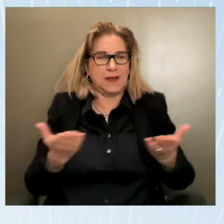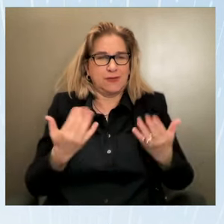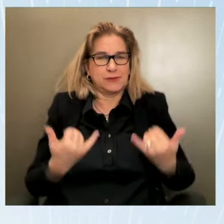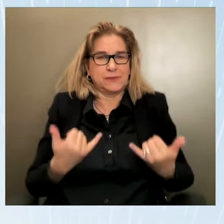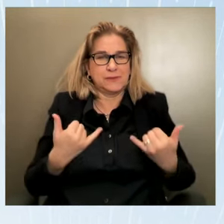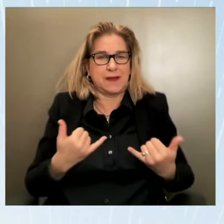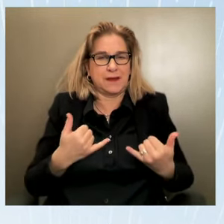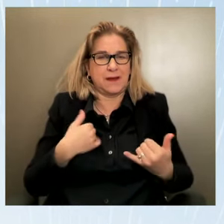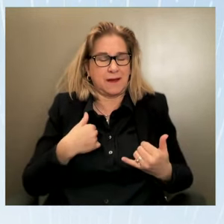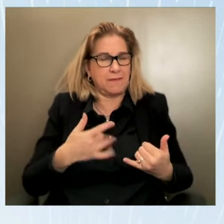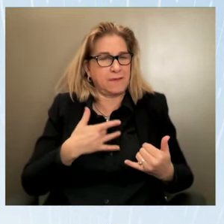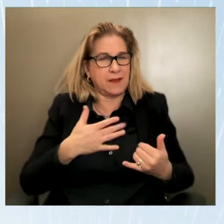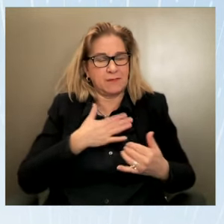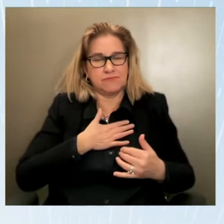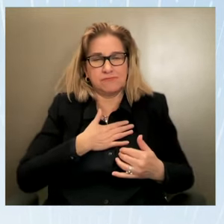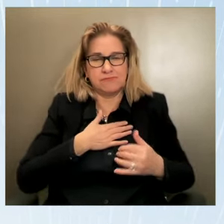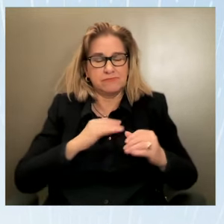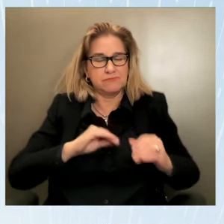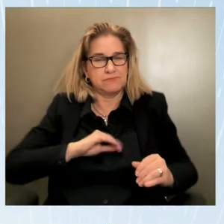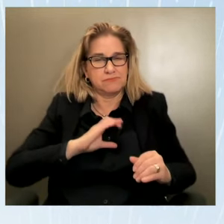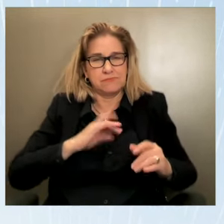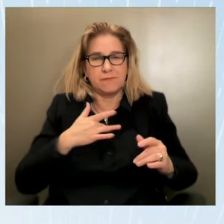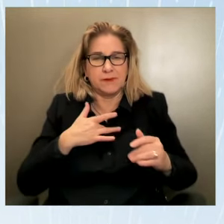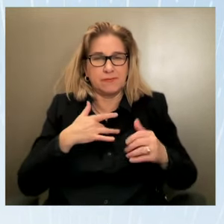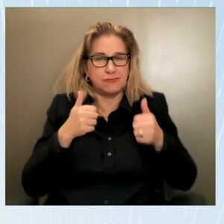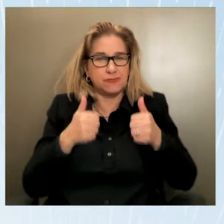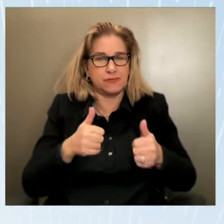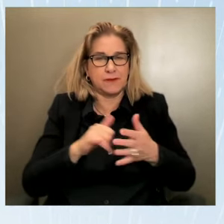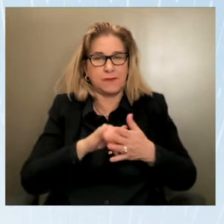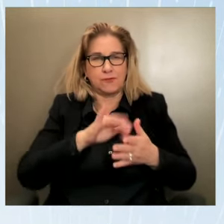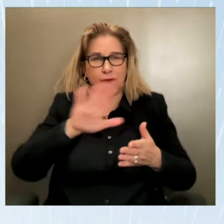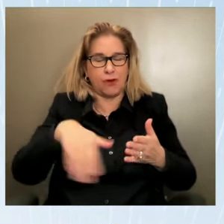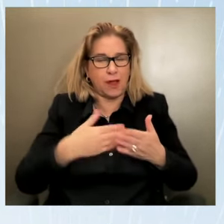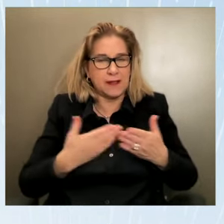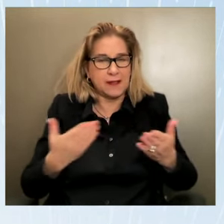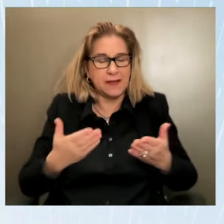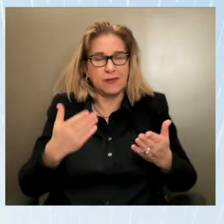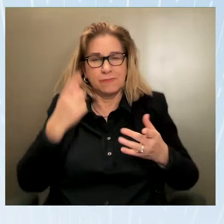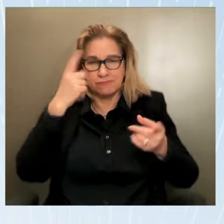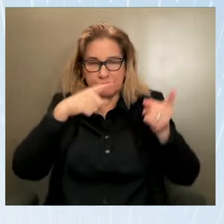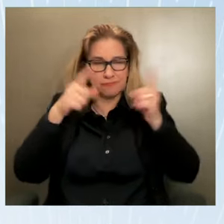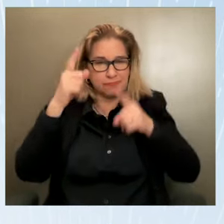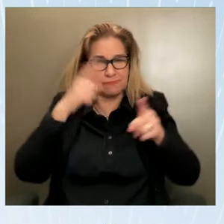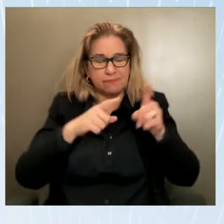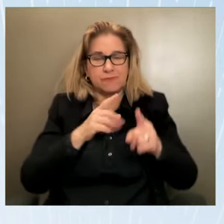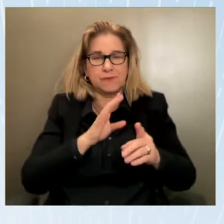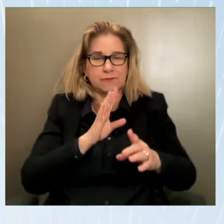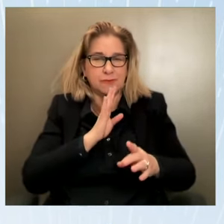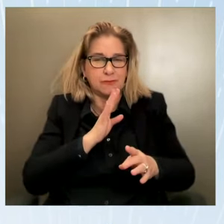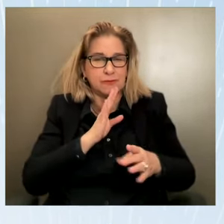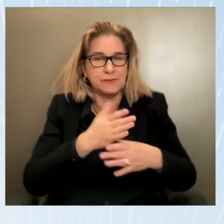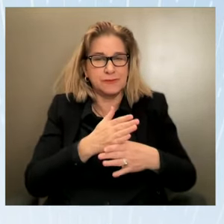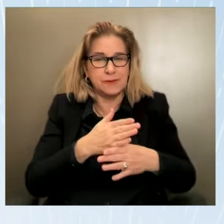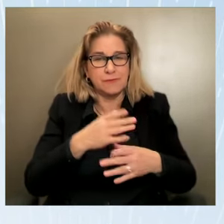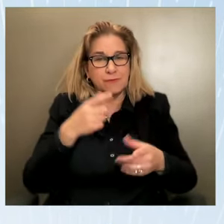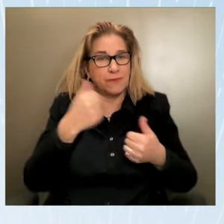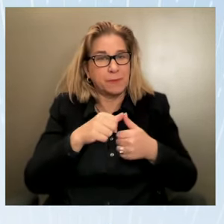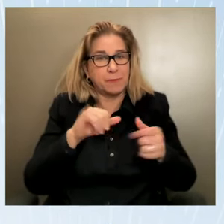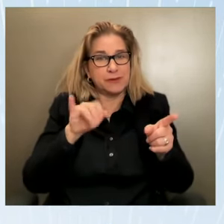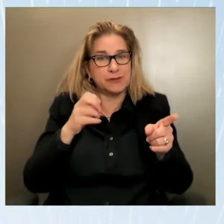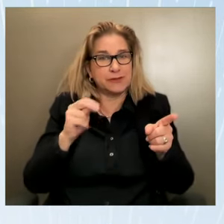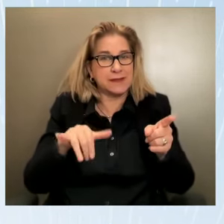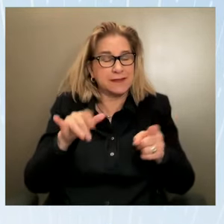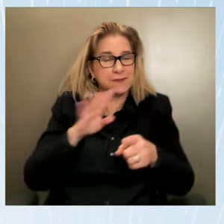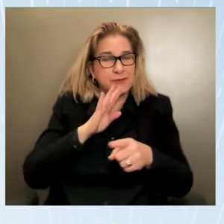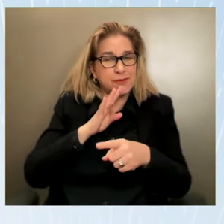government have all been here today. And as Jen said, I think the reason that's so important, the reason this interagency task force is so important,